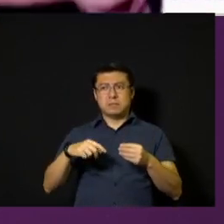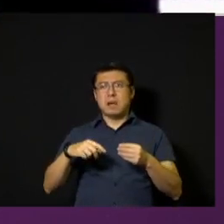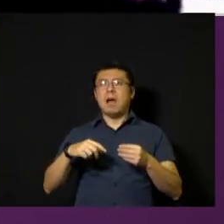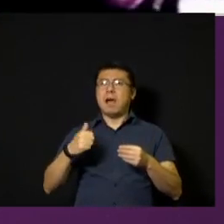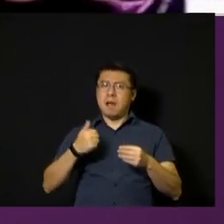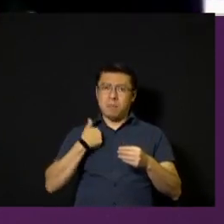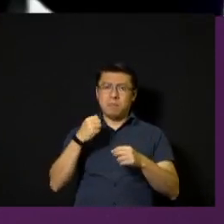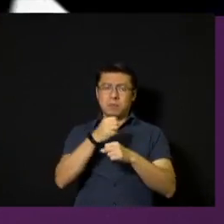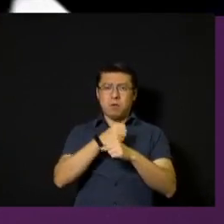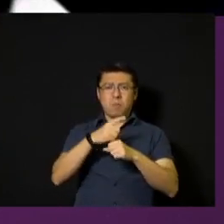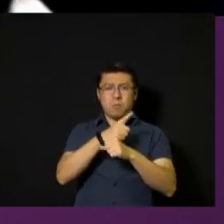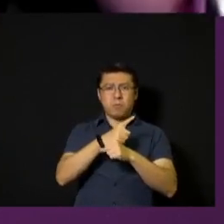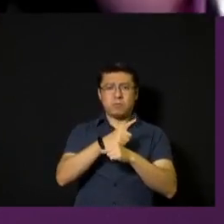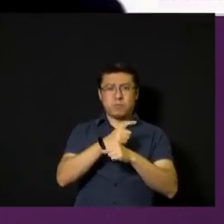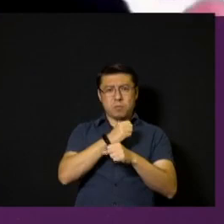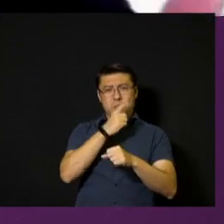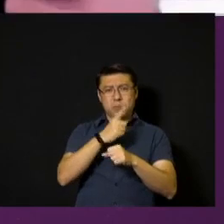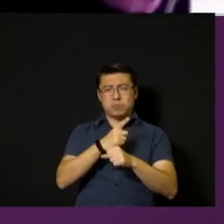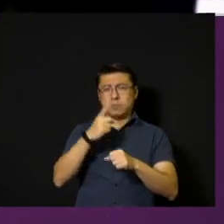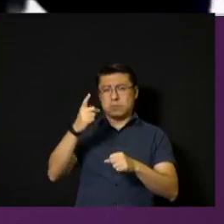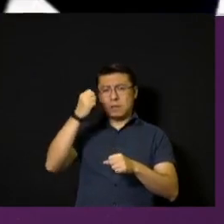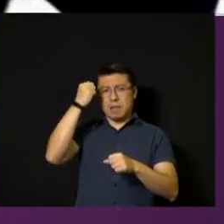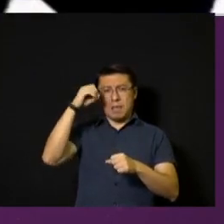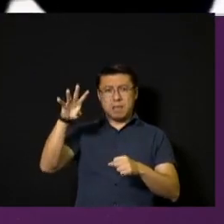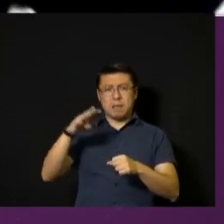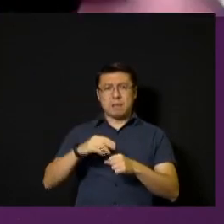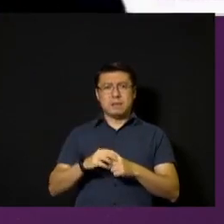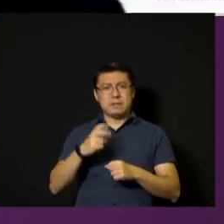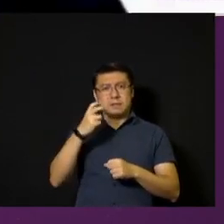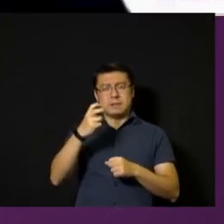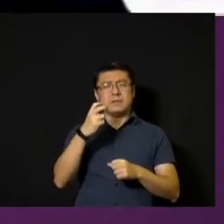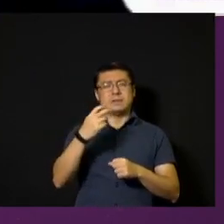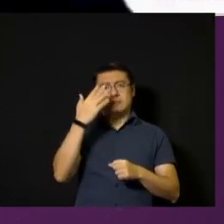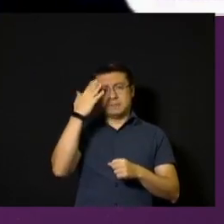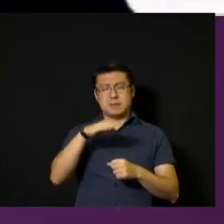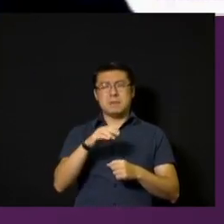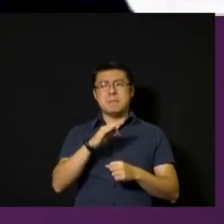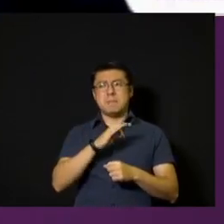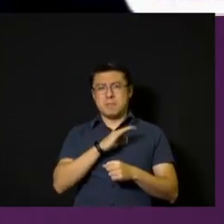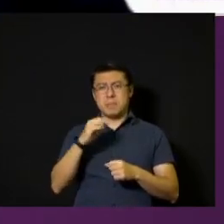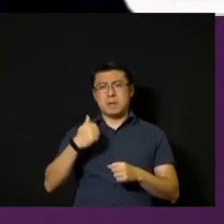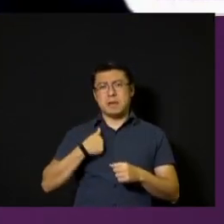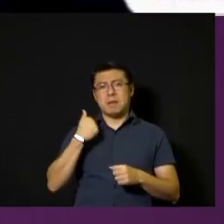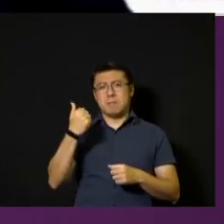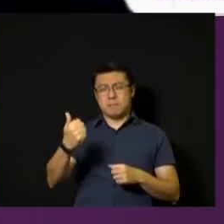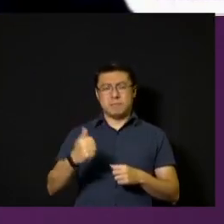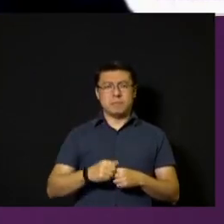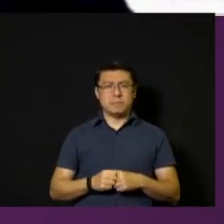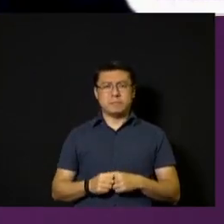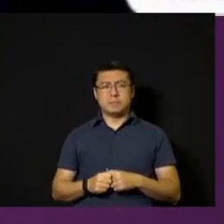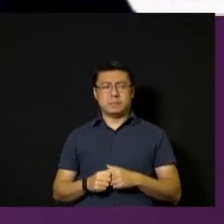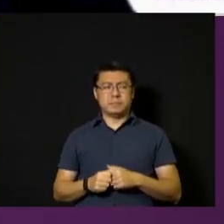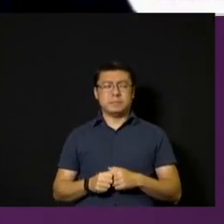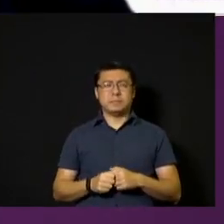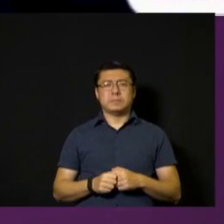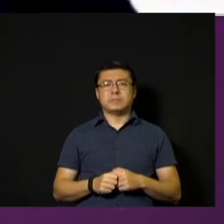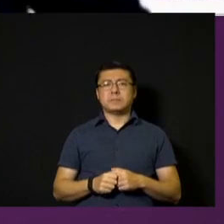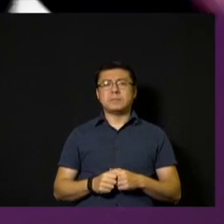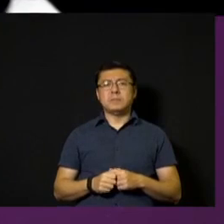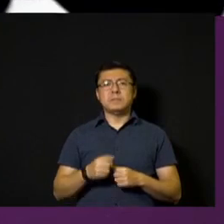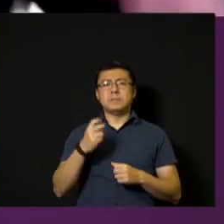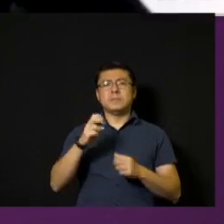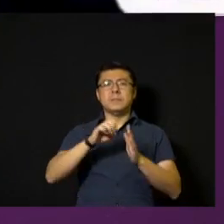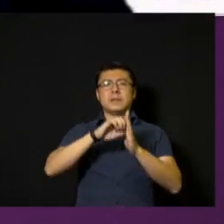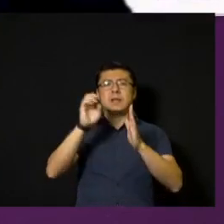many of us saw opportunities and see the domino effect, the effect of this, how do you call it?